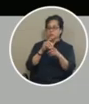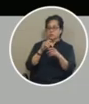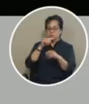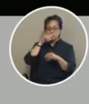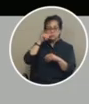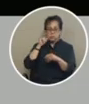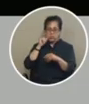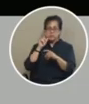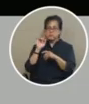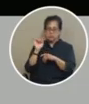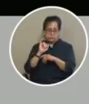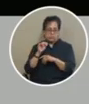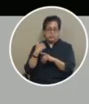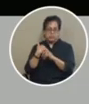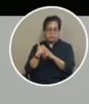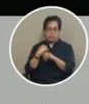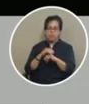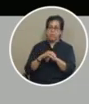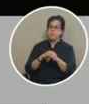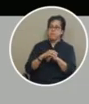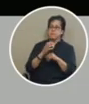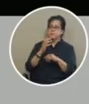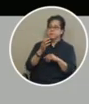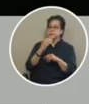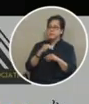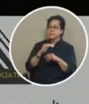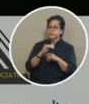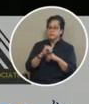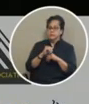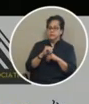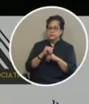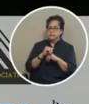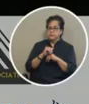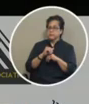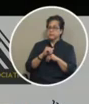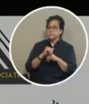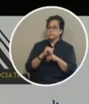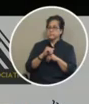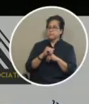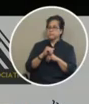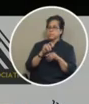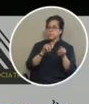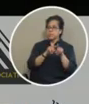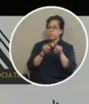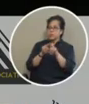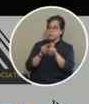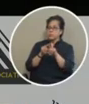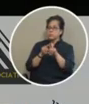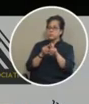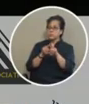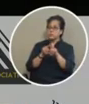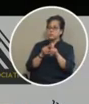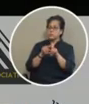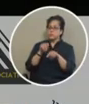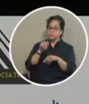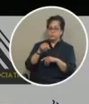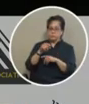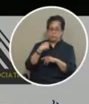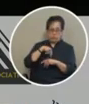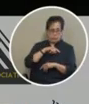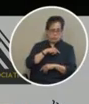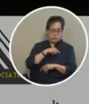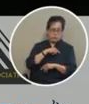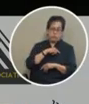Ciudad Juarez as well. Next slide. keep in mind too that we've